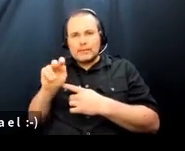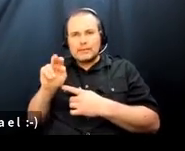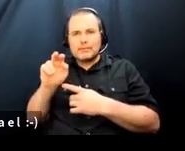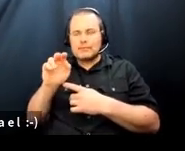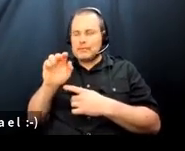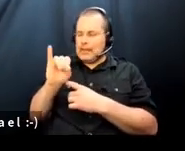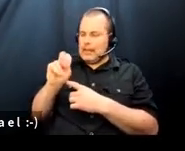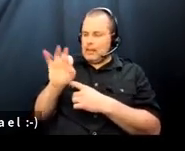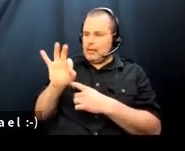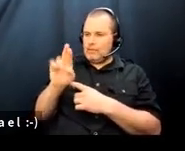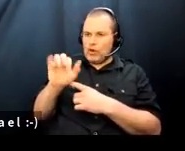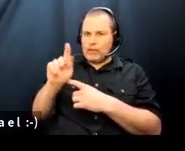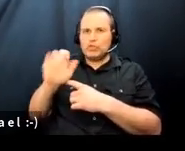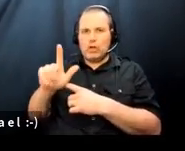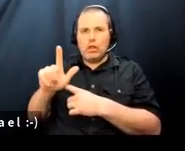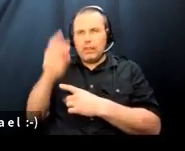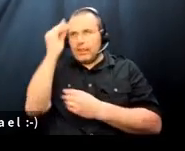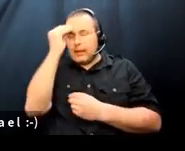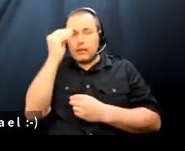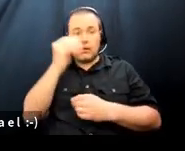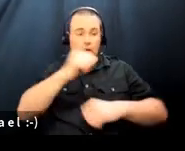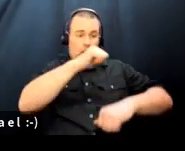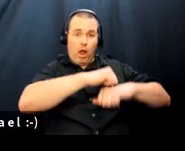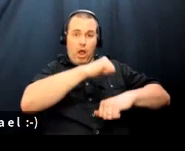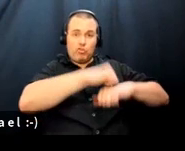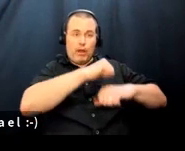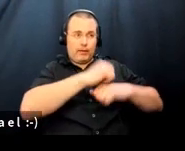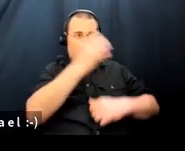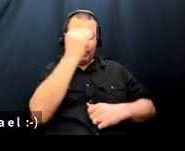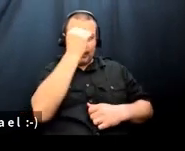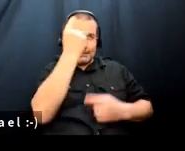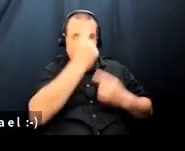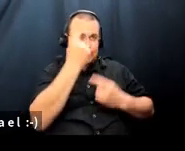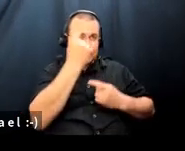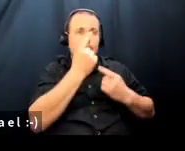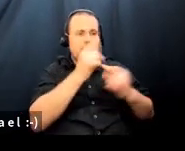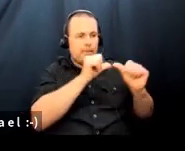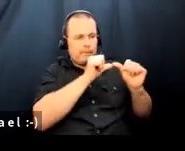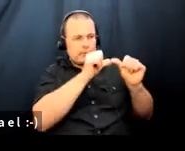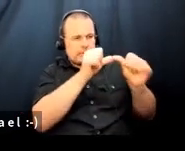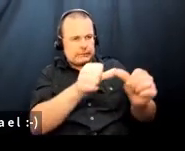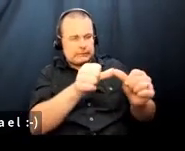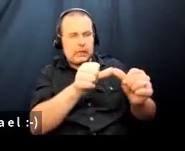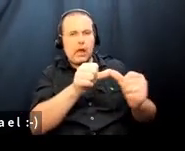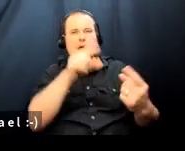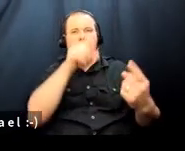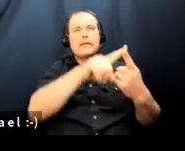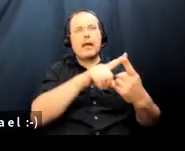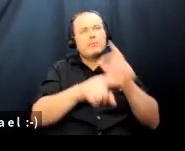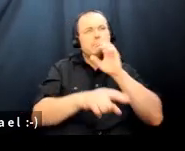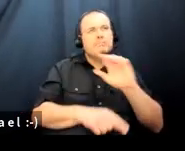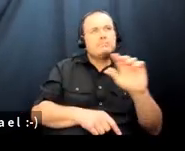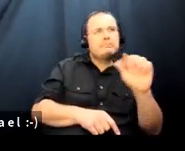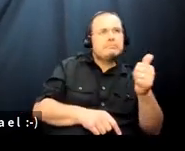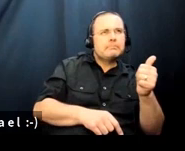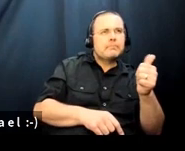thinking persists until somewhere between the 12th and the 14th birthday.